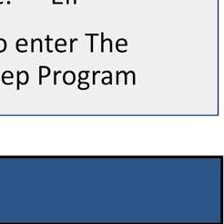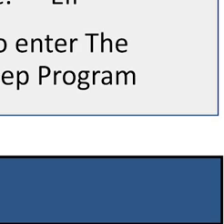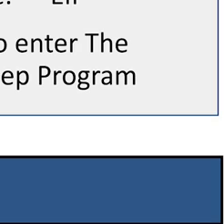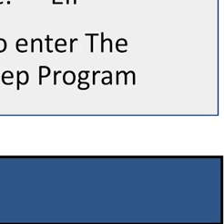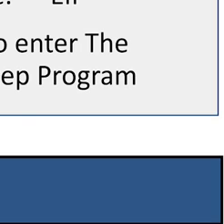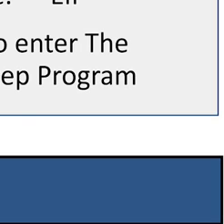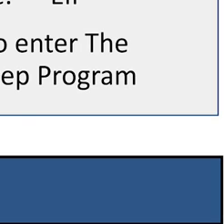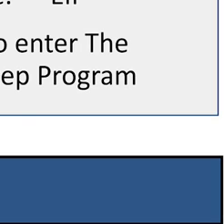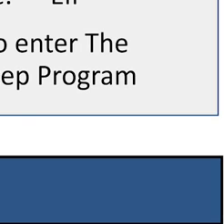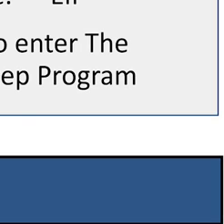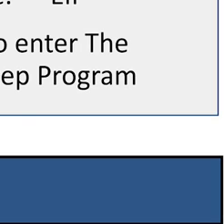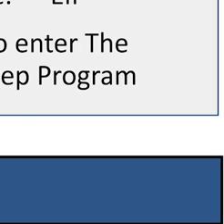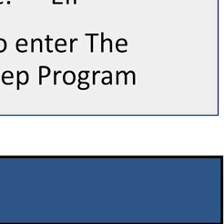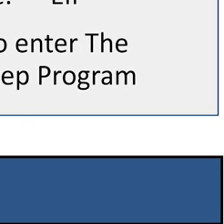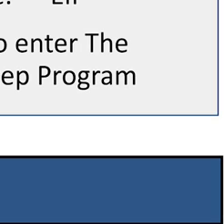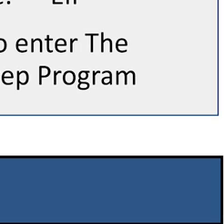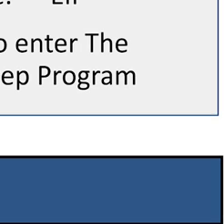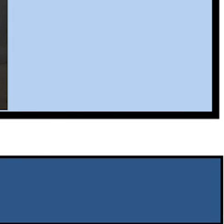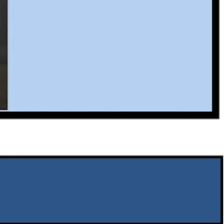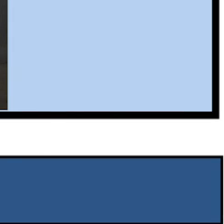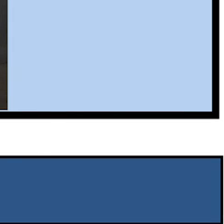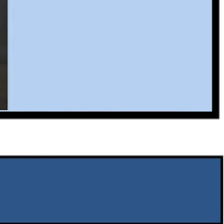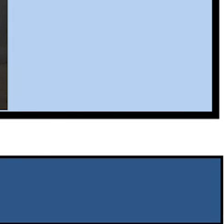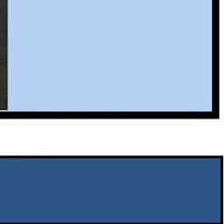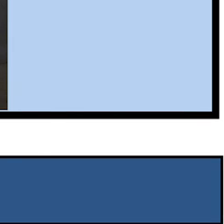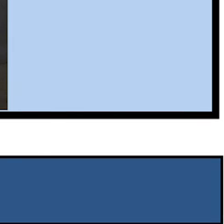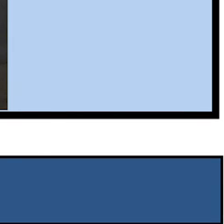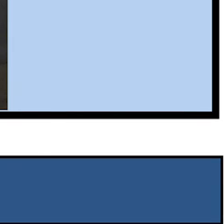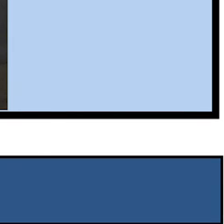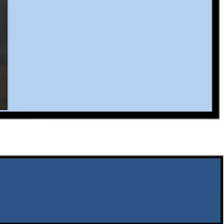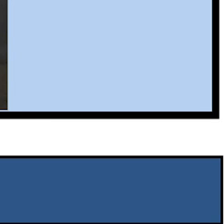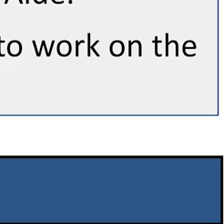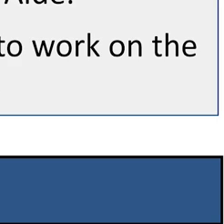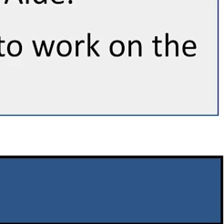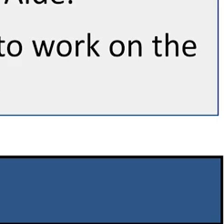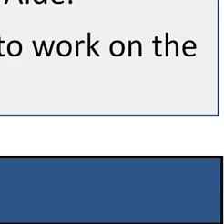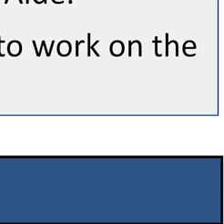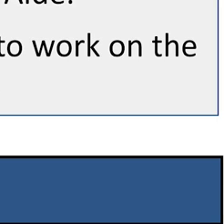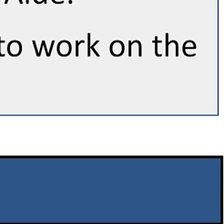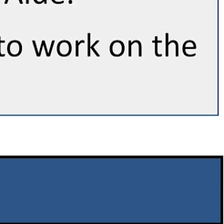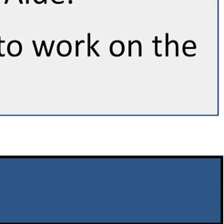Jacob Lechaminant. Caitlin Sargent. Peyton Portney.